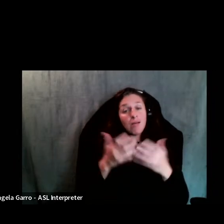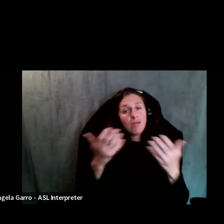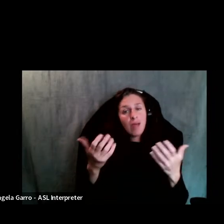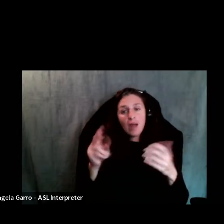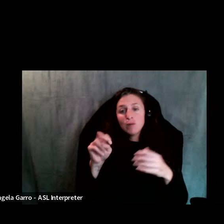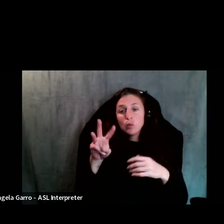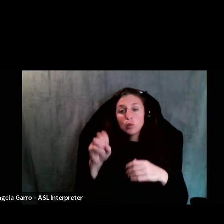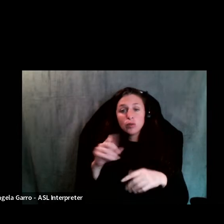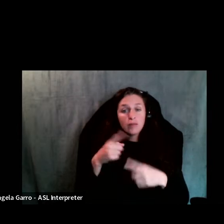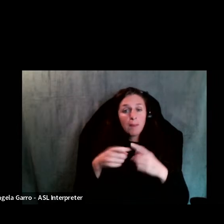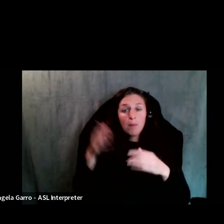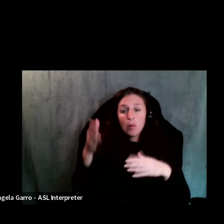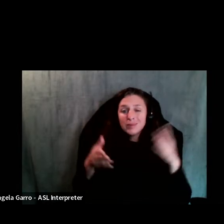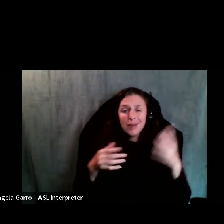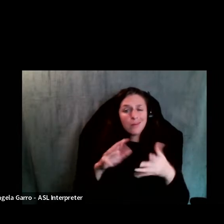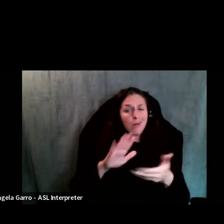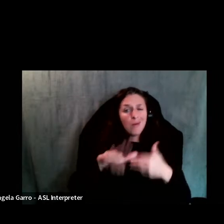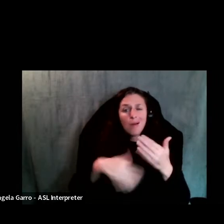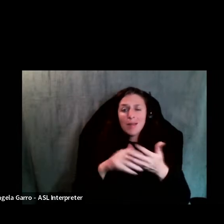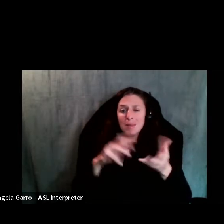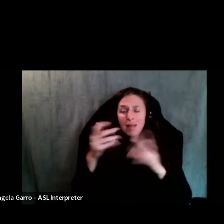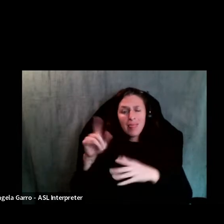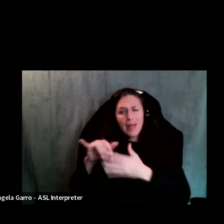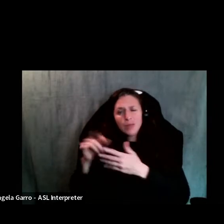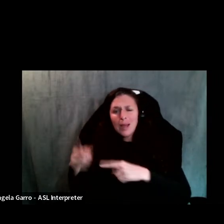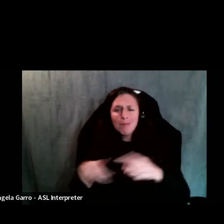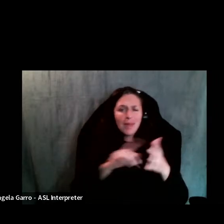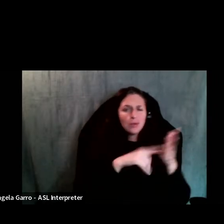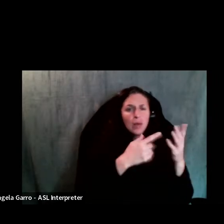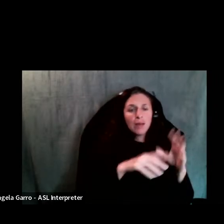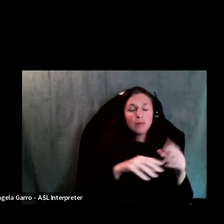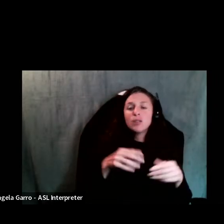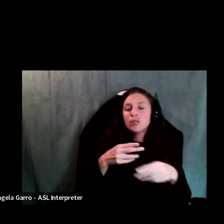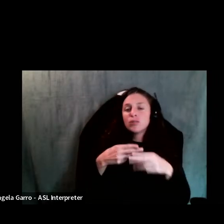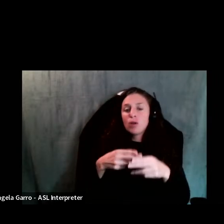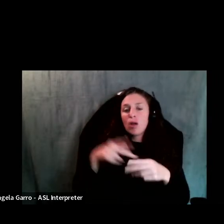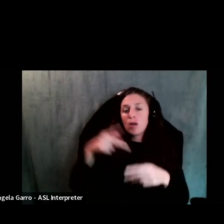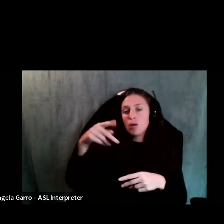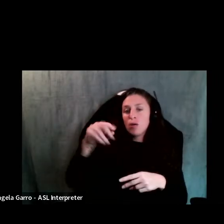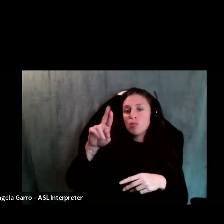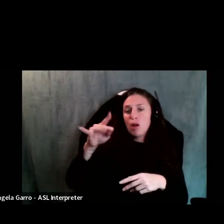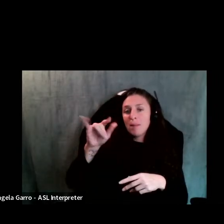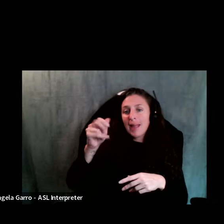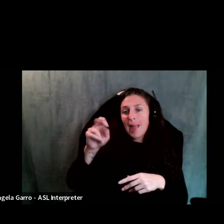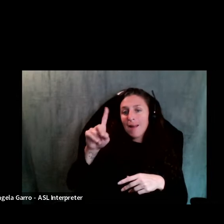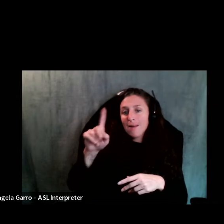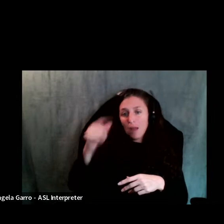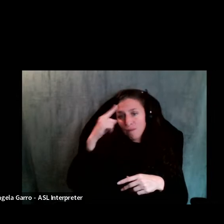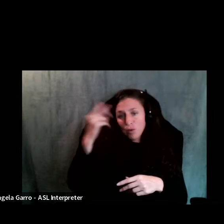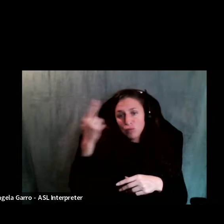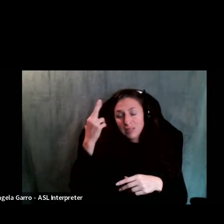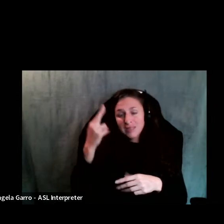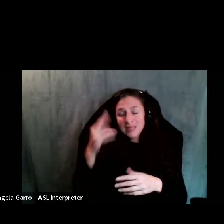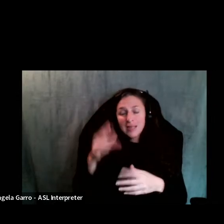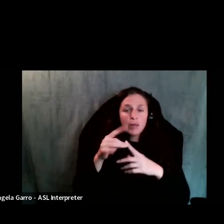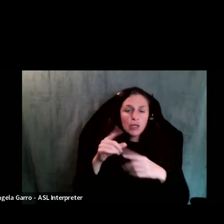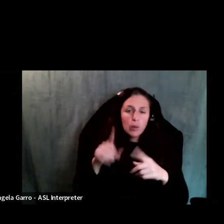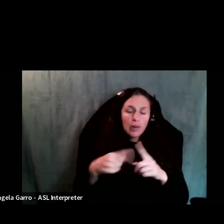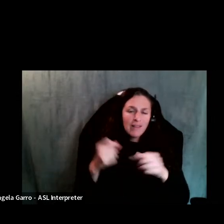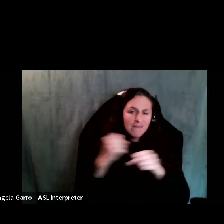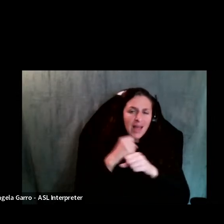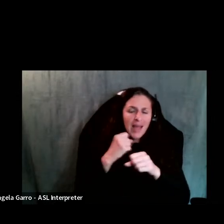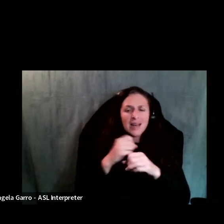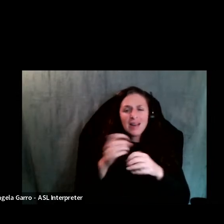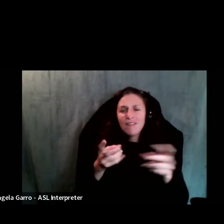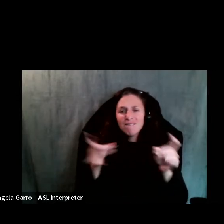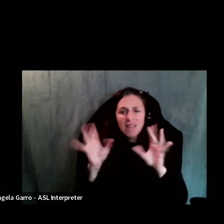both sides, all messed up. And this is what's happening. And this is it's called propaganda for a reason, especially when there's fighting and there's violence and there's war. And